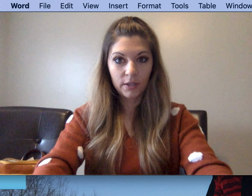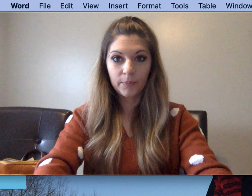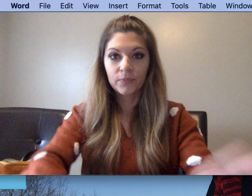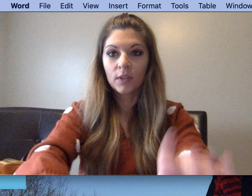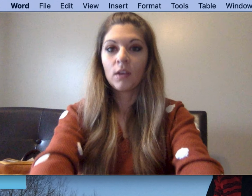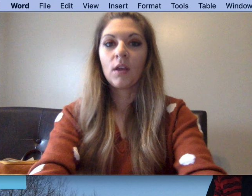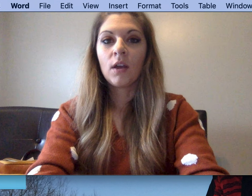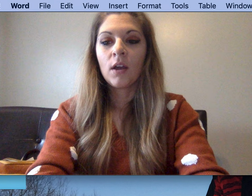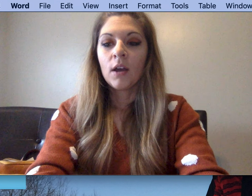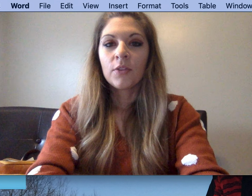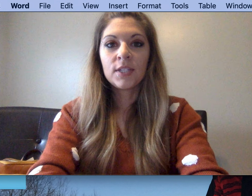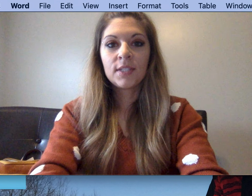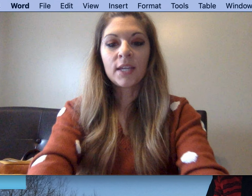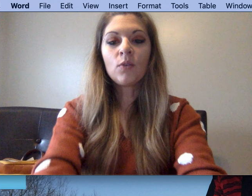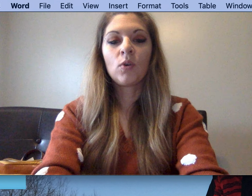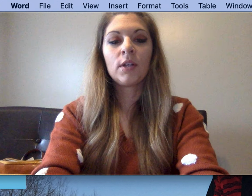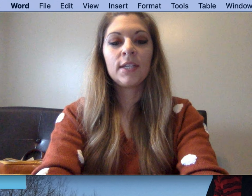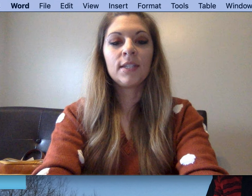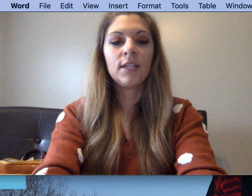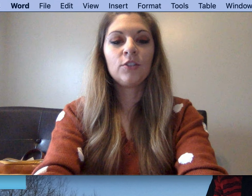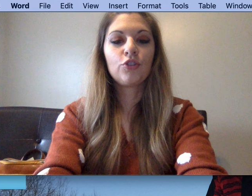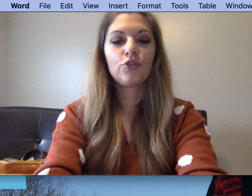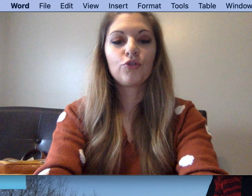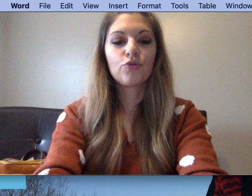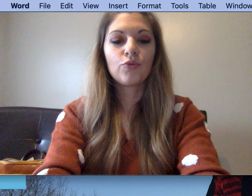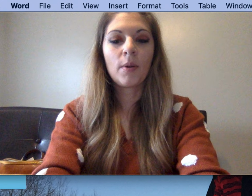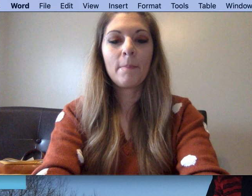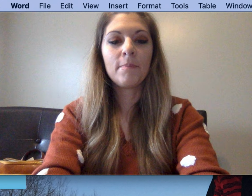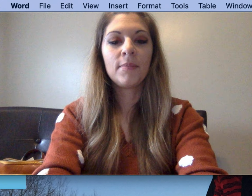look like. The second one is an